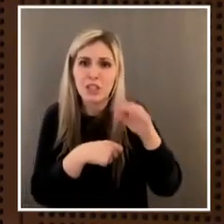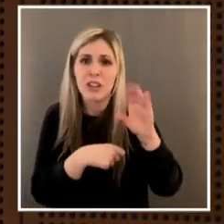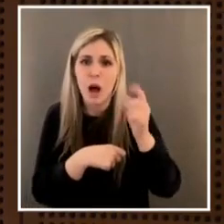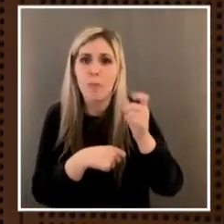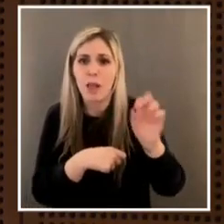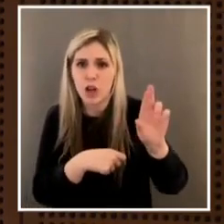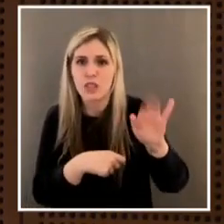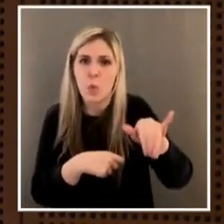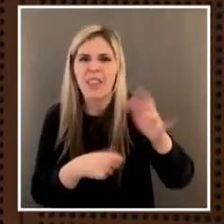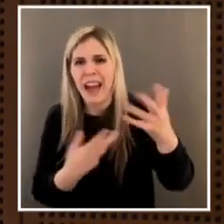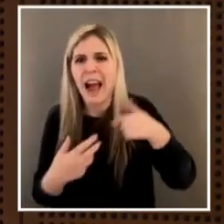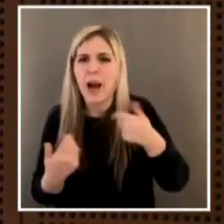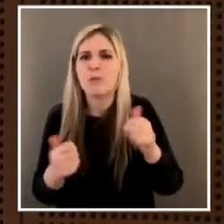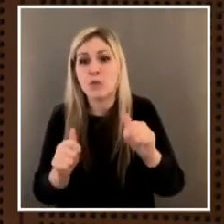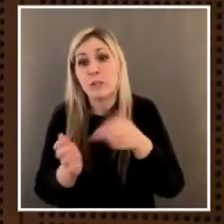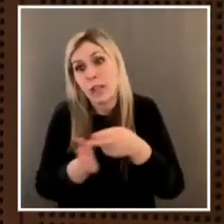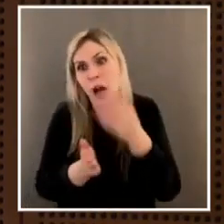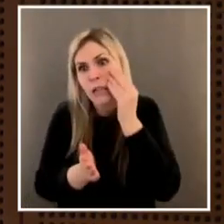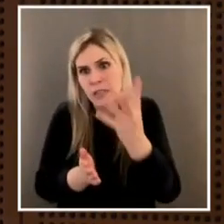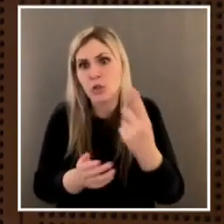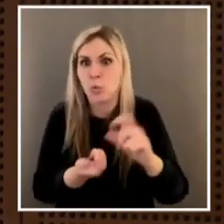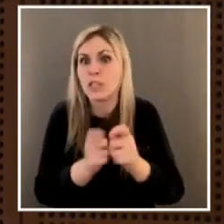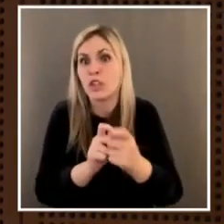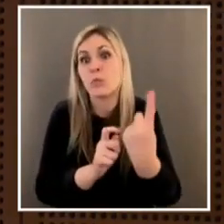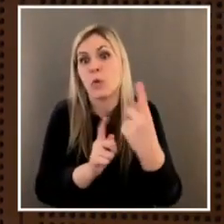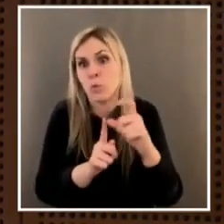Just, you know, trying to be honest.